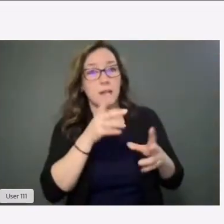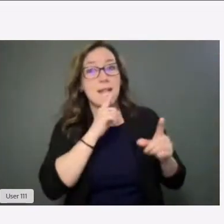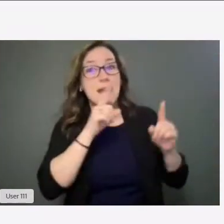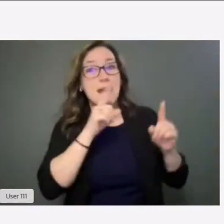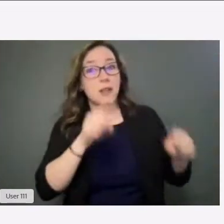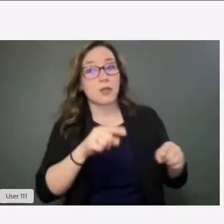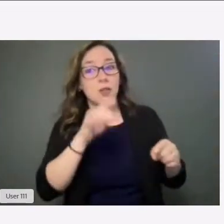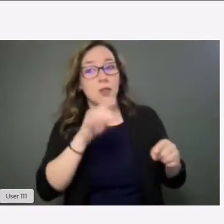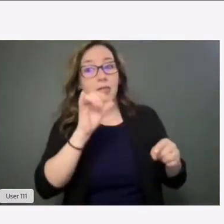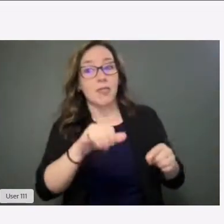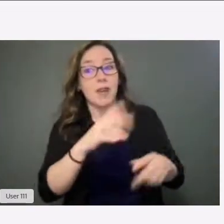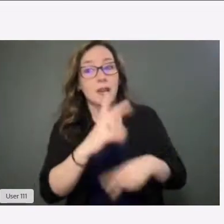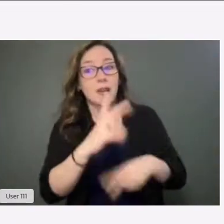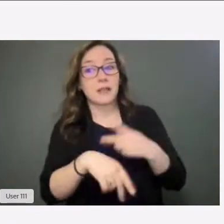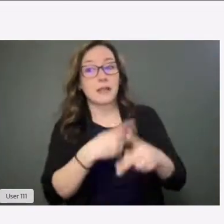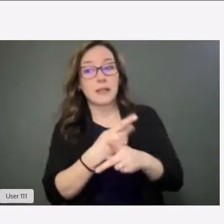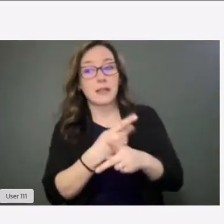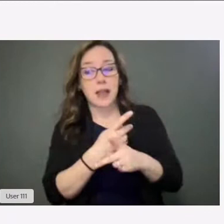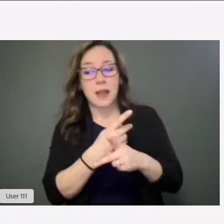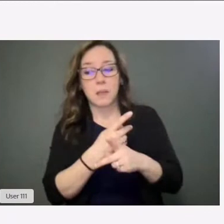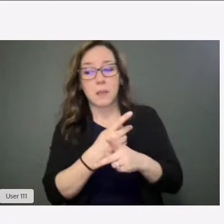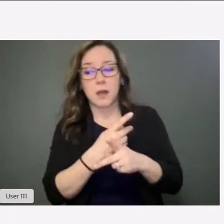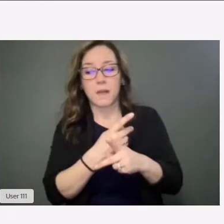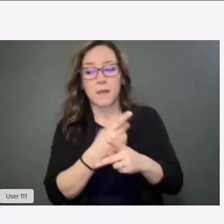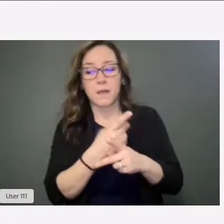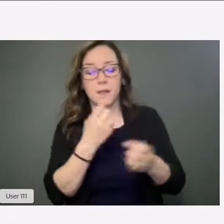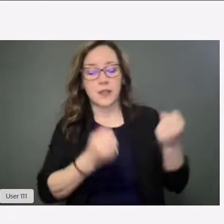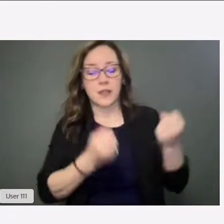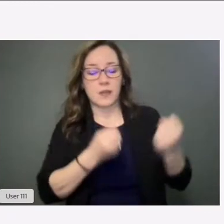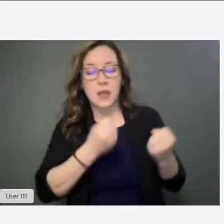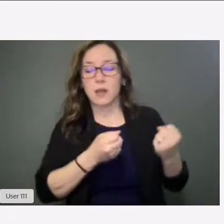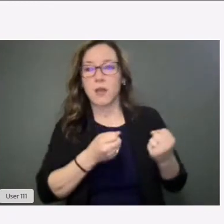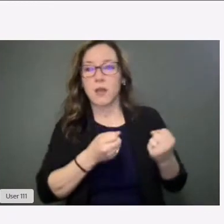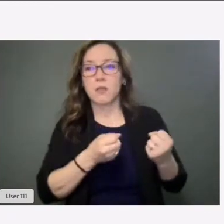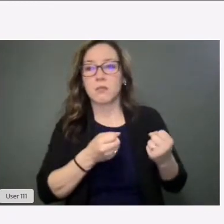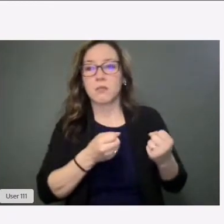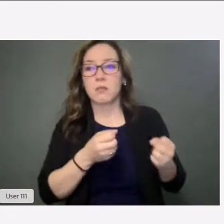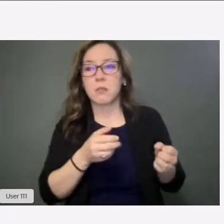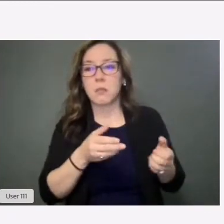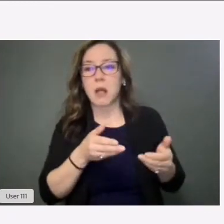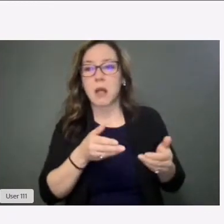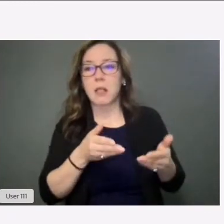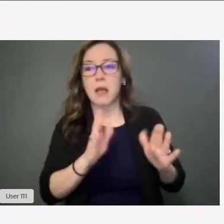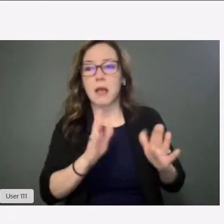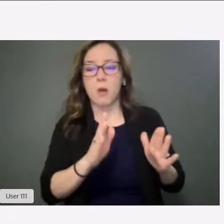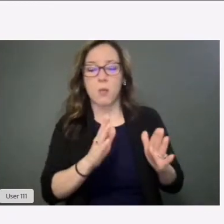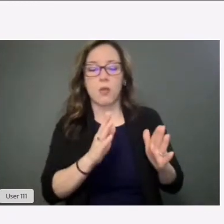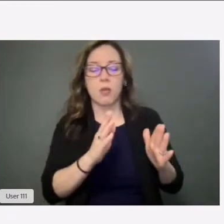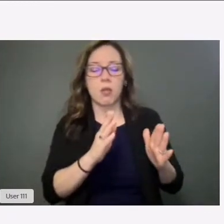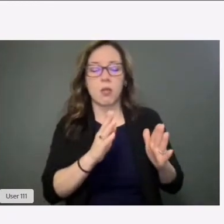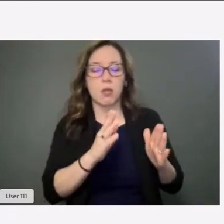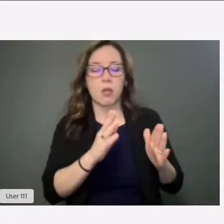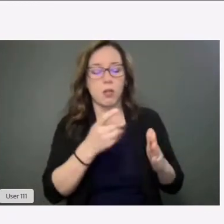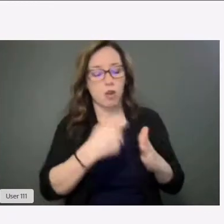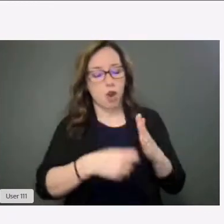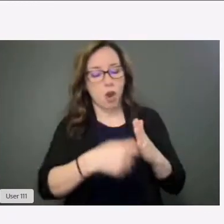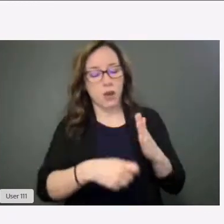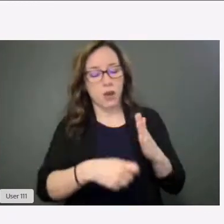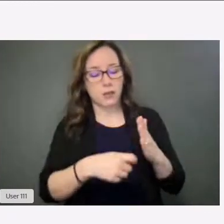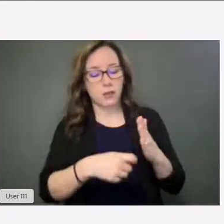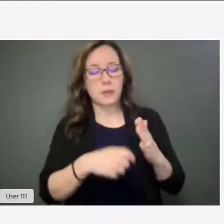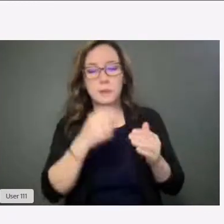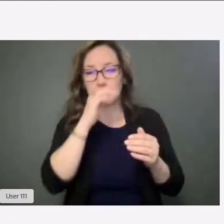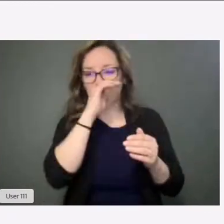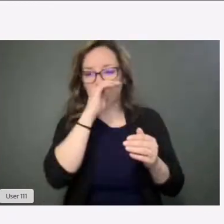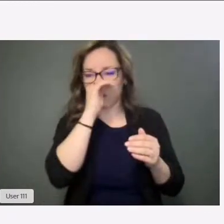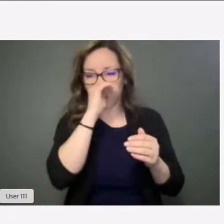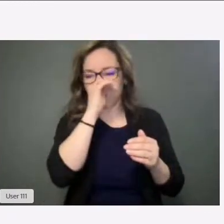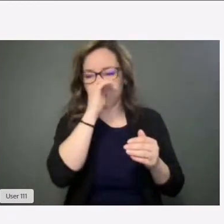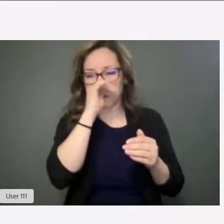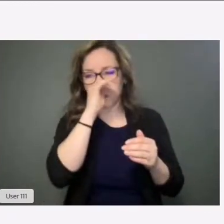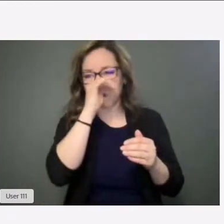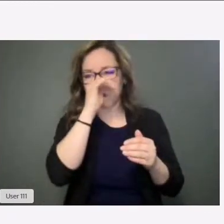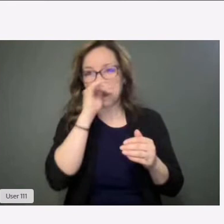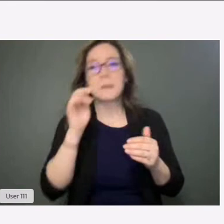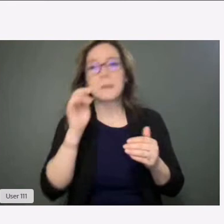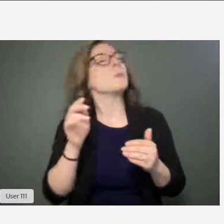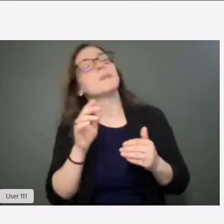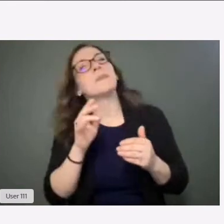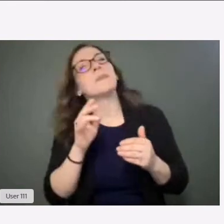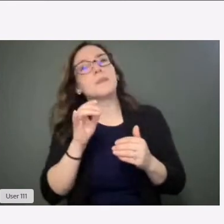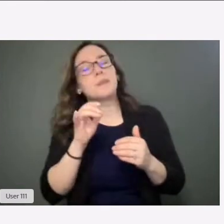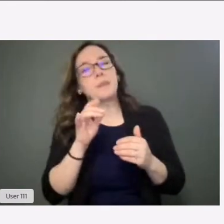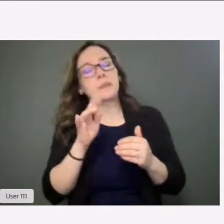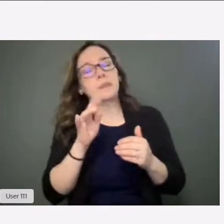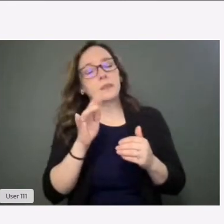that type of vehicle would be an allowable cost. But to Aaron's point, you know, really, just because it's an allowable cost, is that